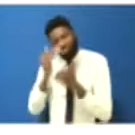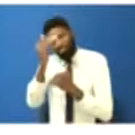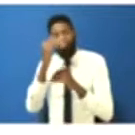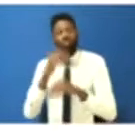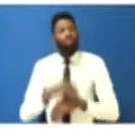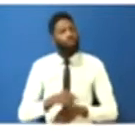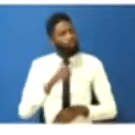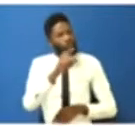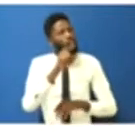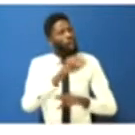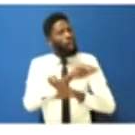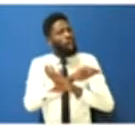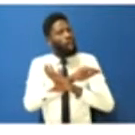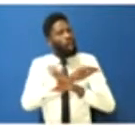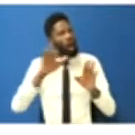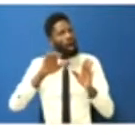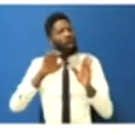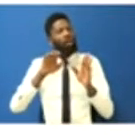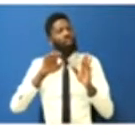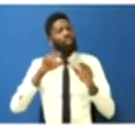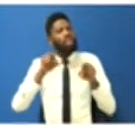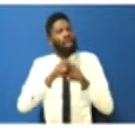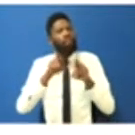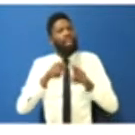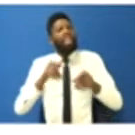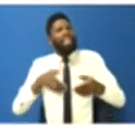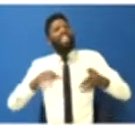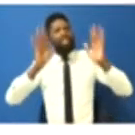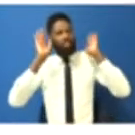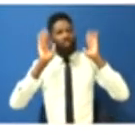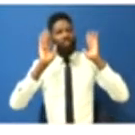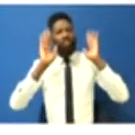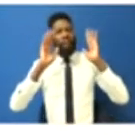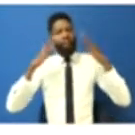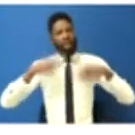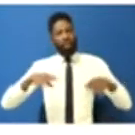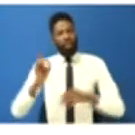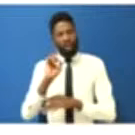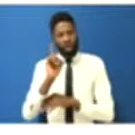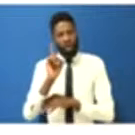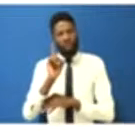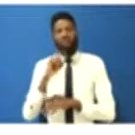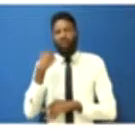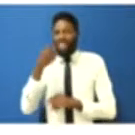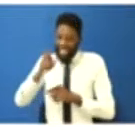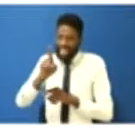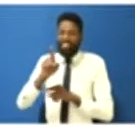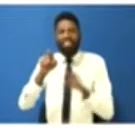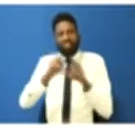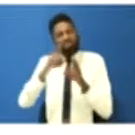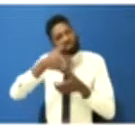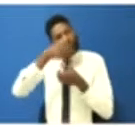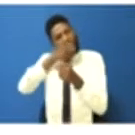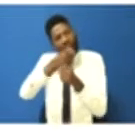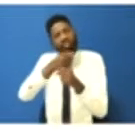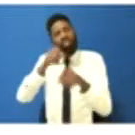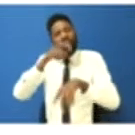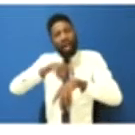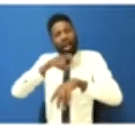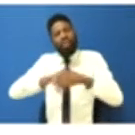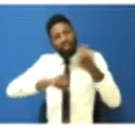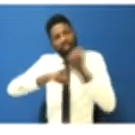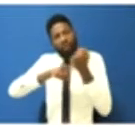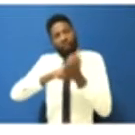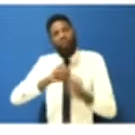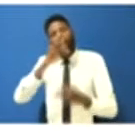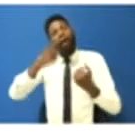quit on the residents of nairobi who entrusted you and in fact threw their weight behind your boss because you were